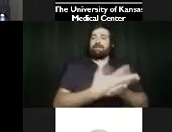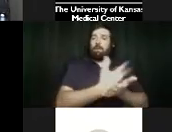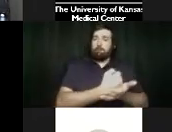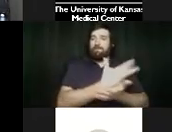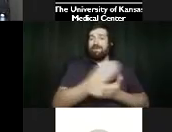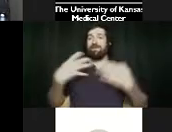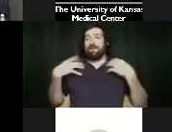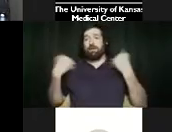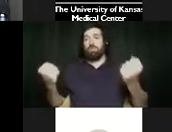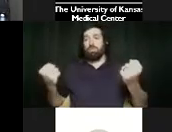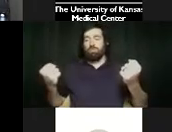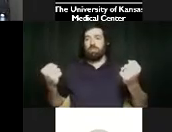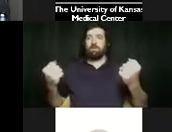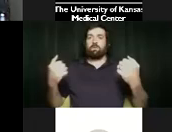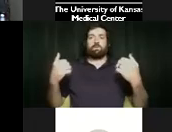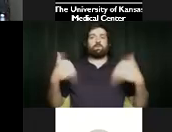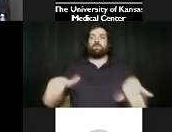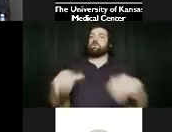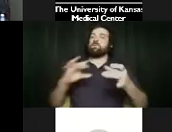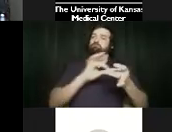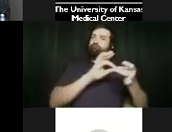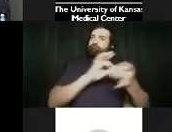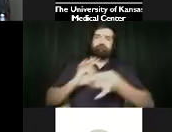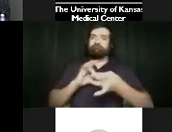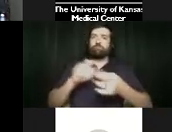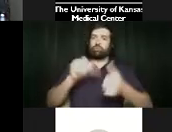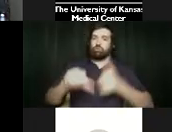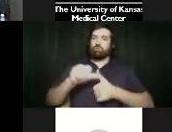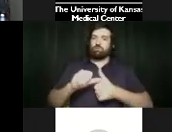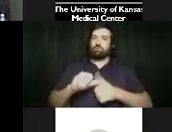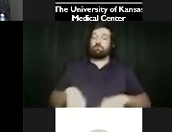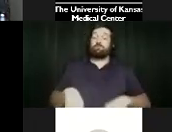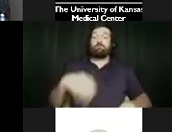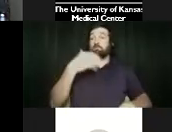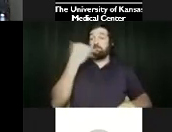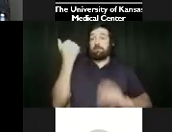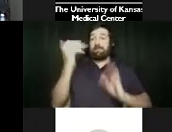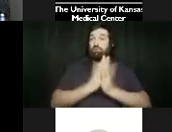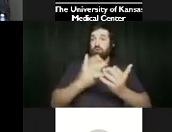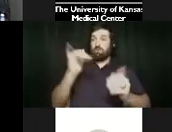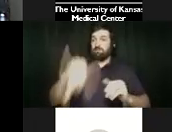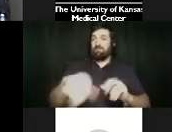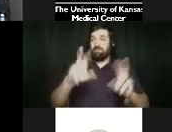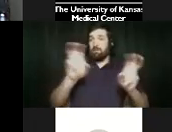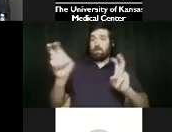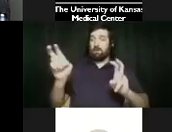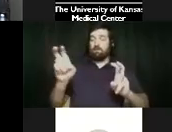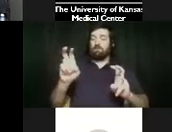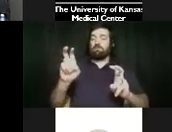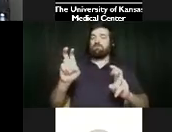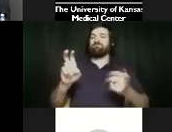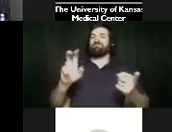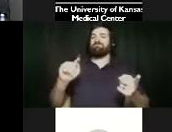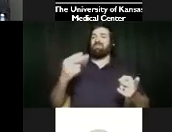status is extremely close. The very best book I've read on this subject is The End of Poverty by